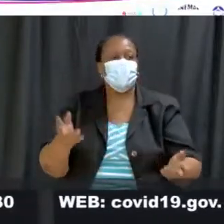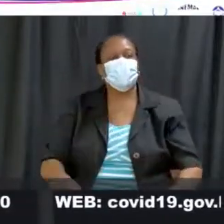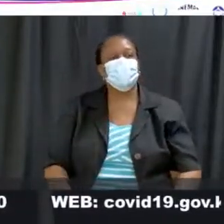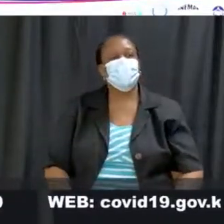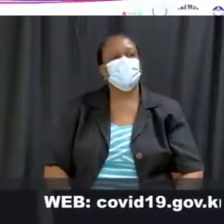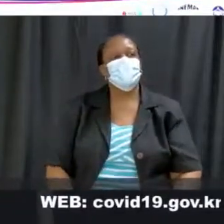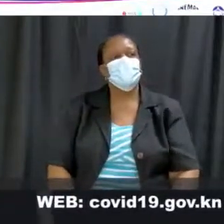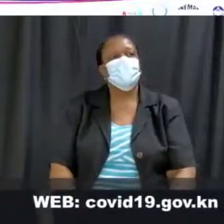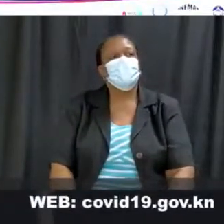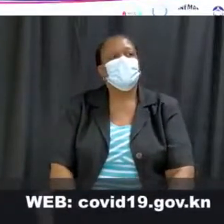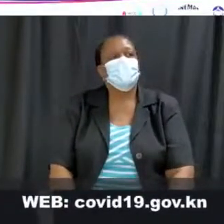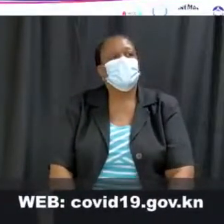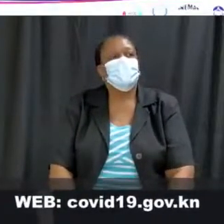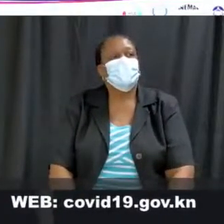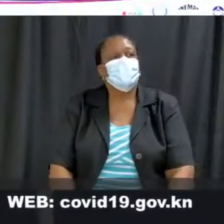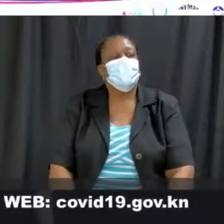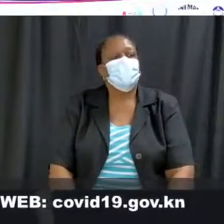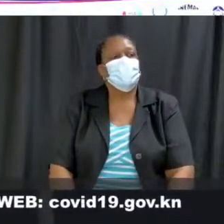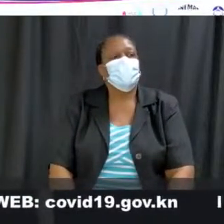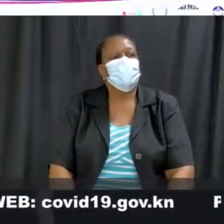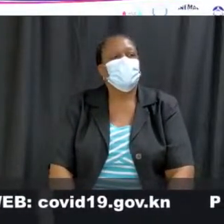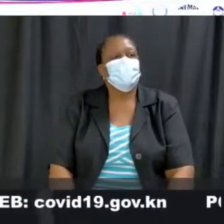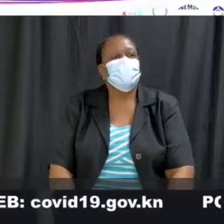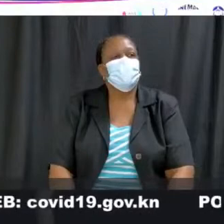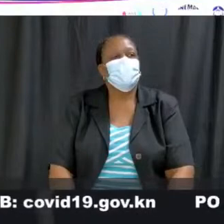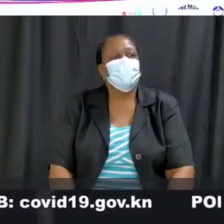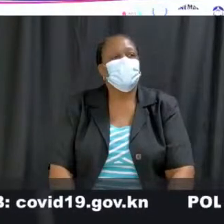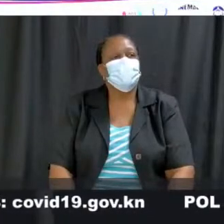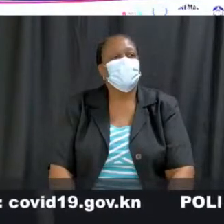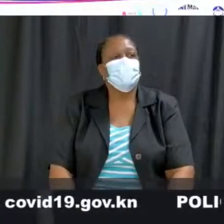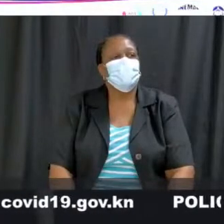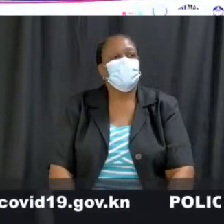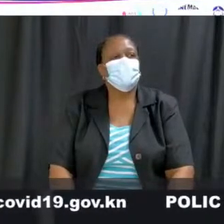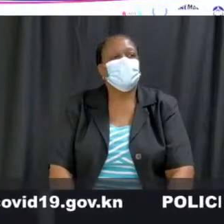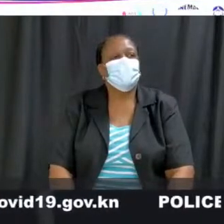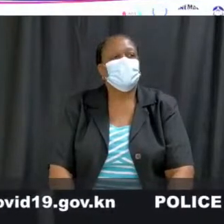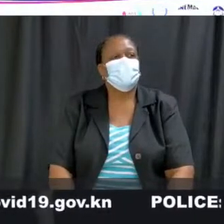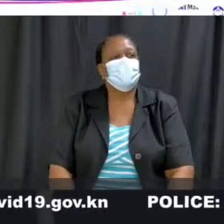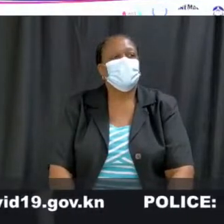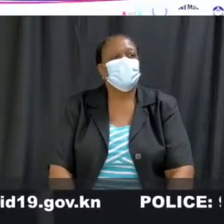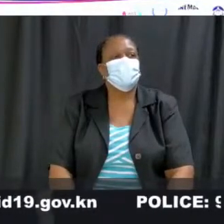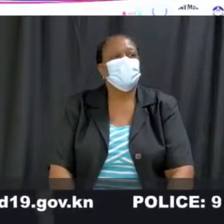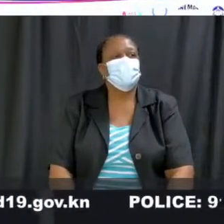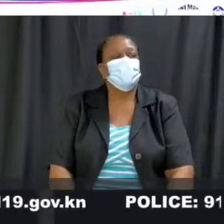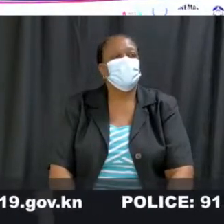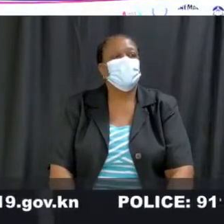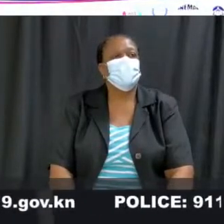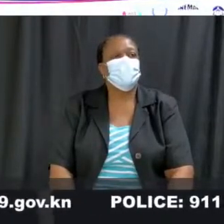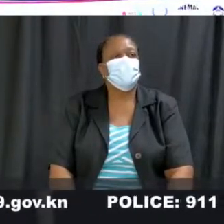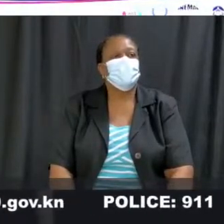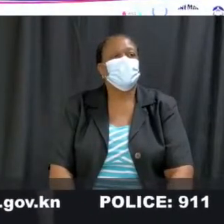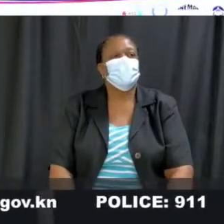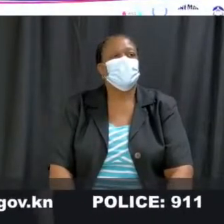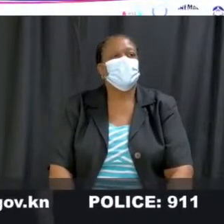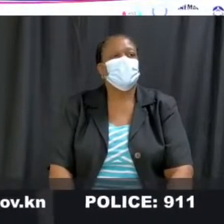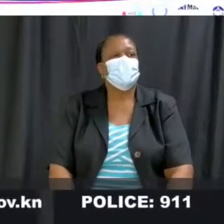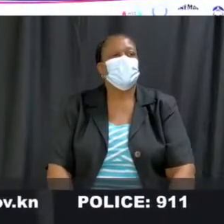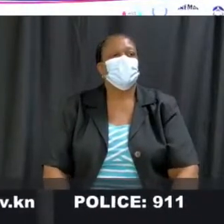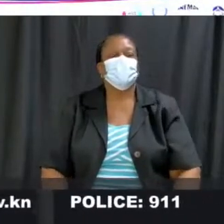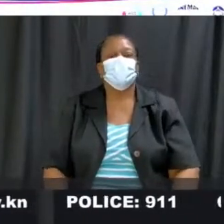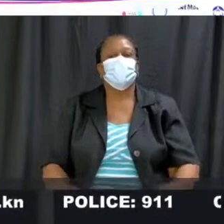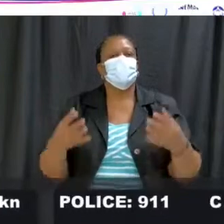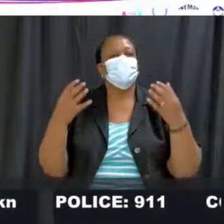the caller before asked about how many of the recent cases were inbound